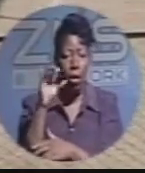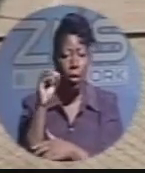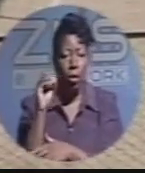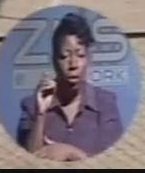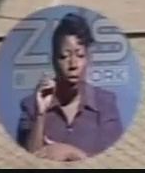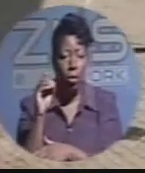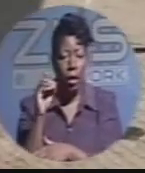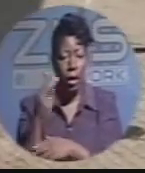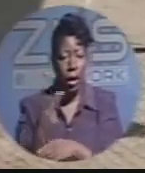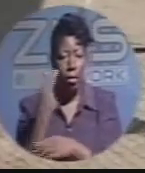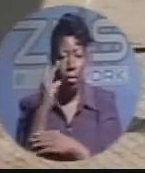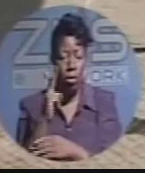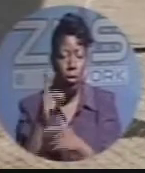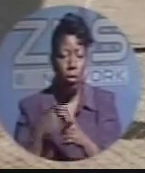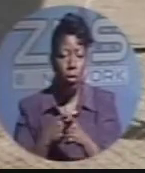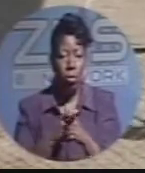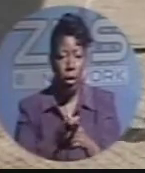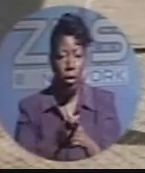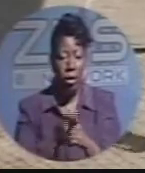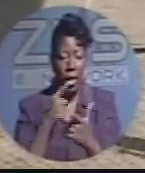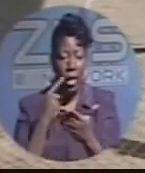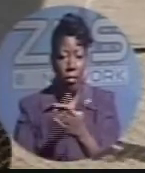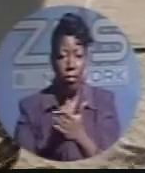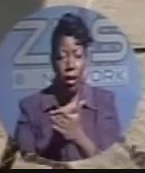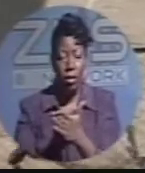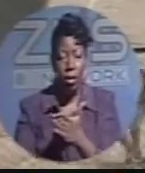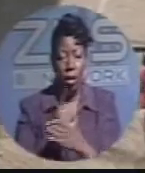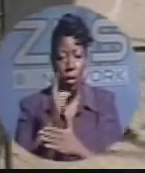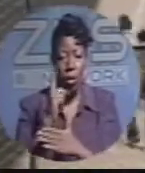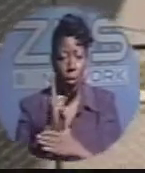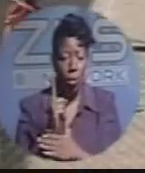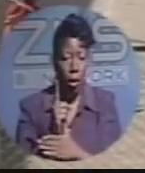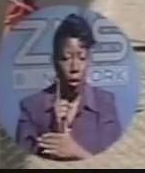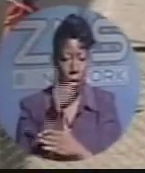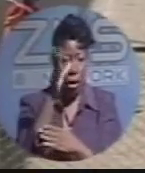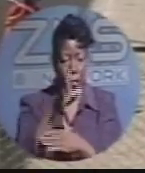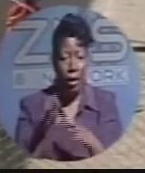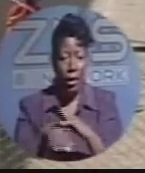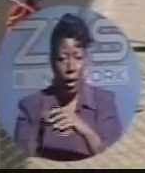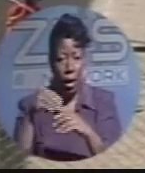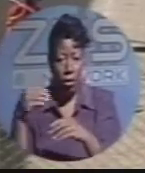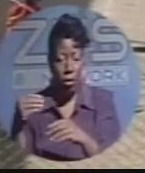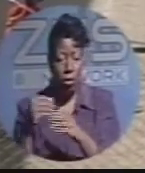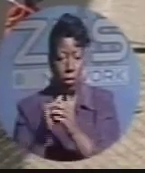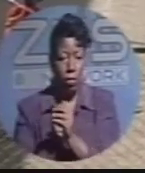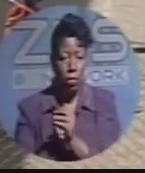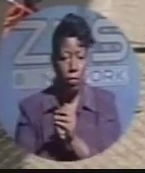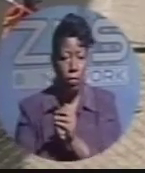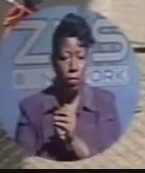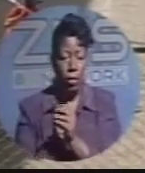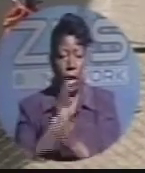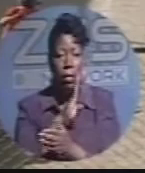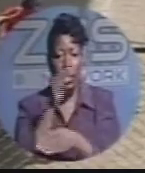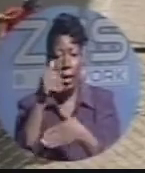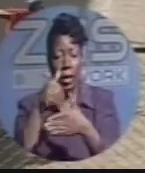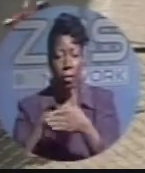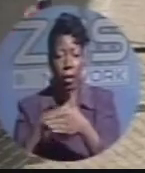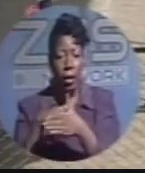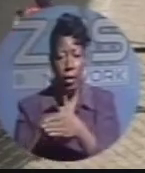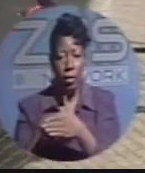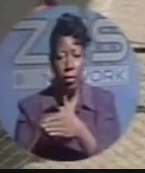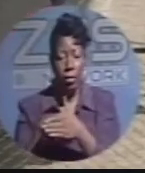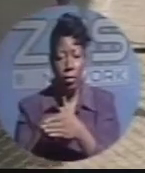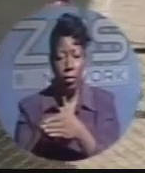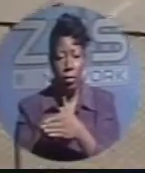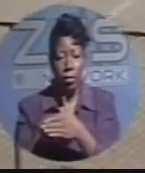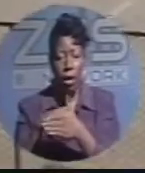up two runs. In fact, he only got one batter out. Edney the JC Bethel came in to slam the door.